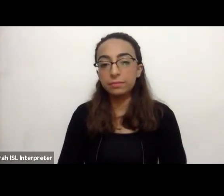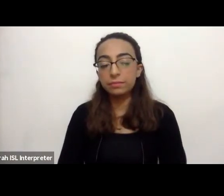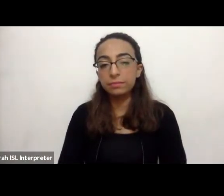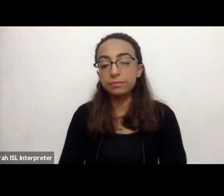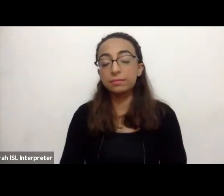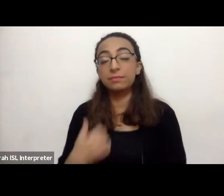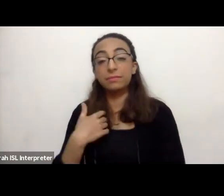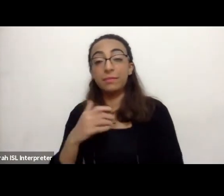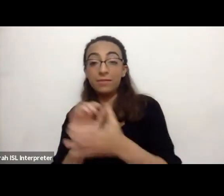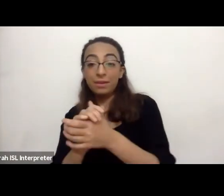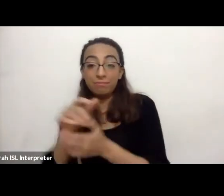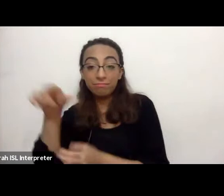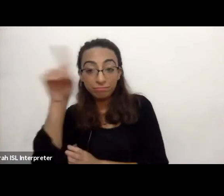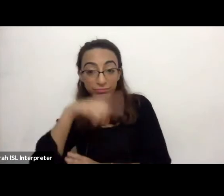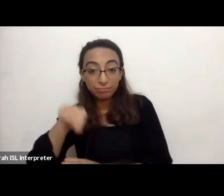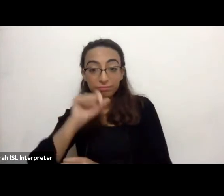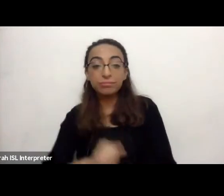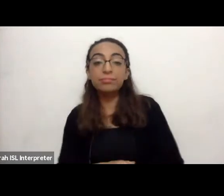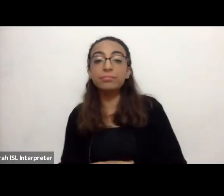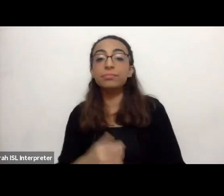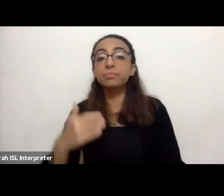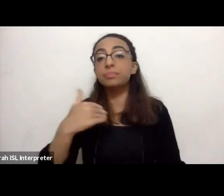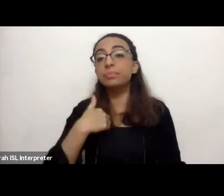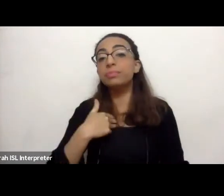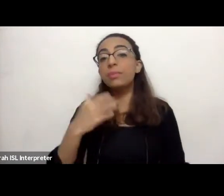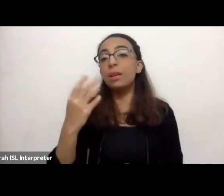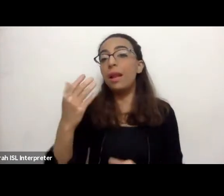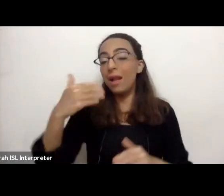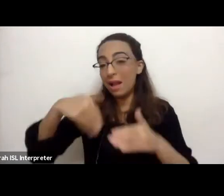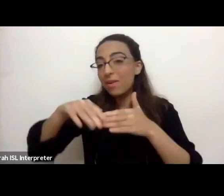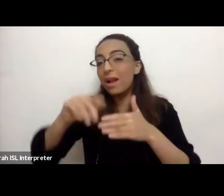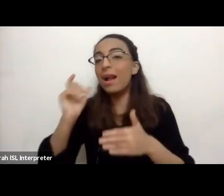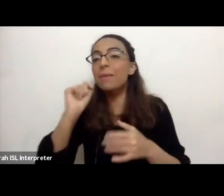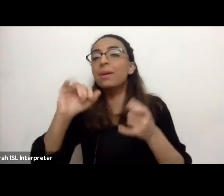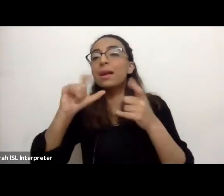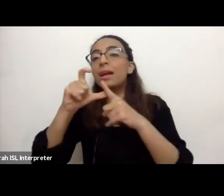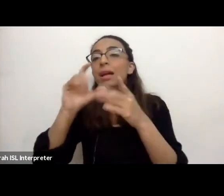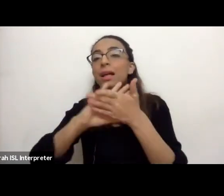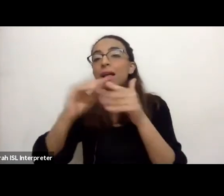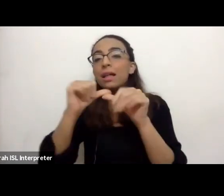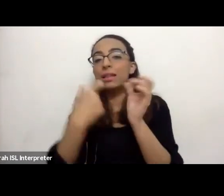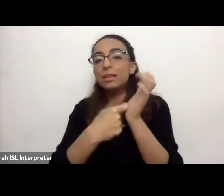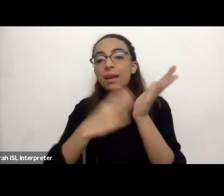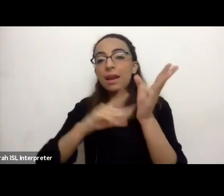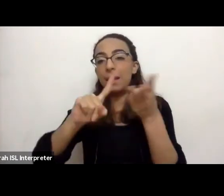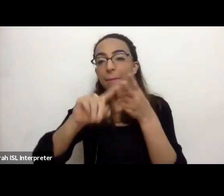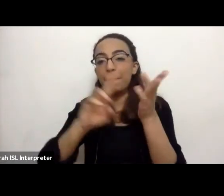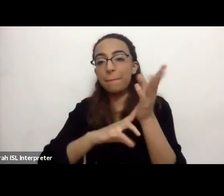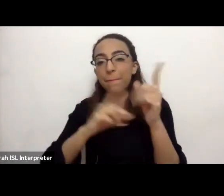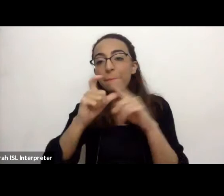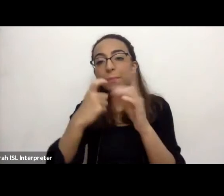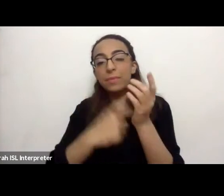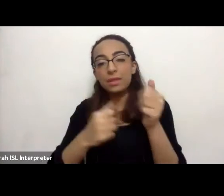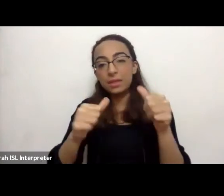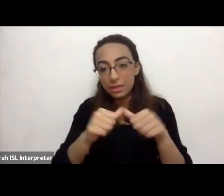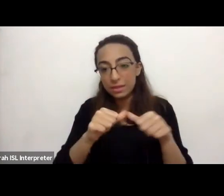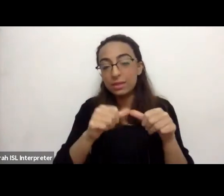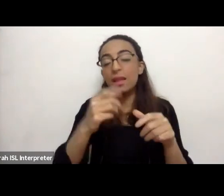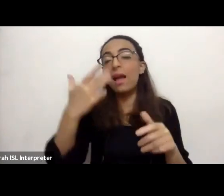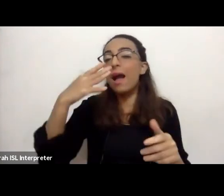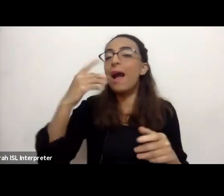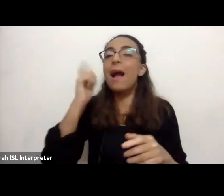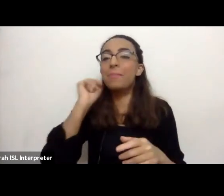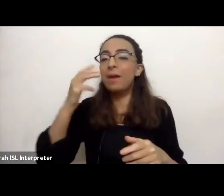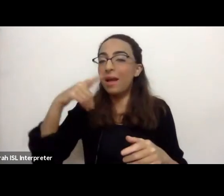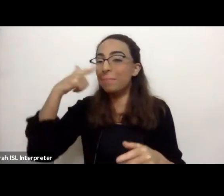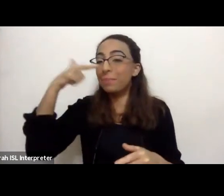Friends, we were to be joined by Shri Dharmendra Pradhan, Honorable Minister of Petroleum and